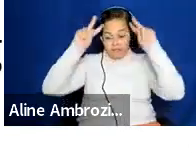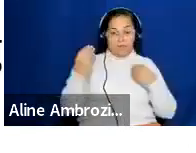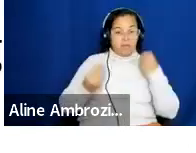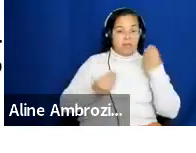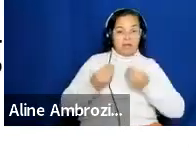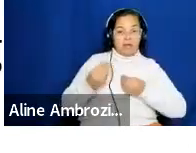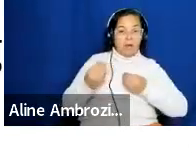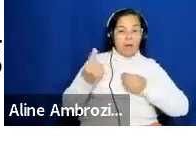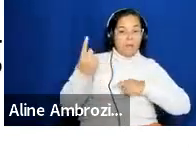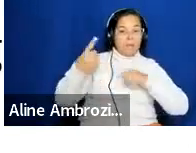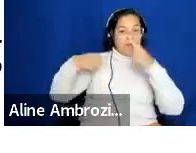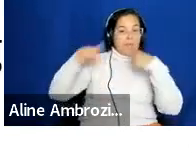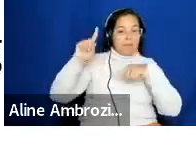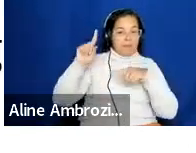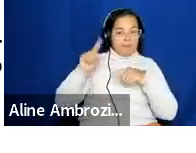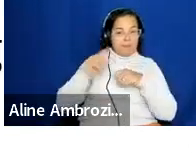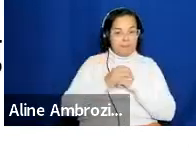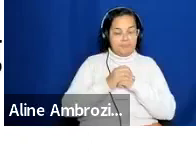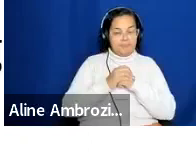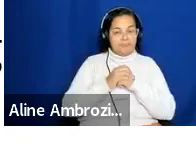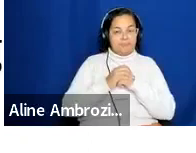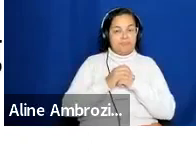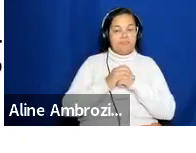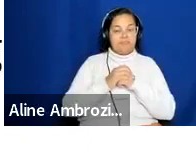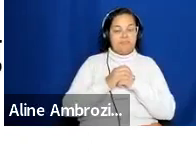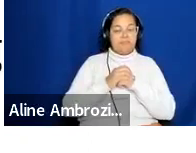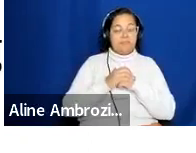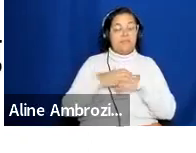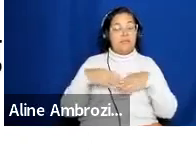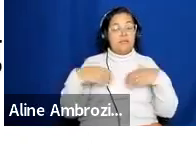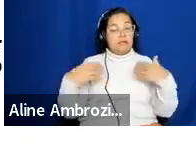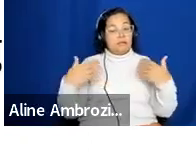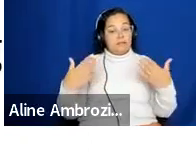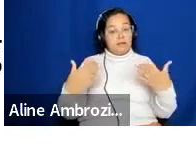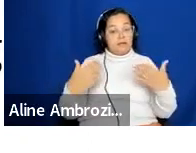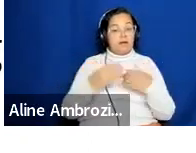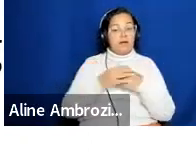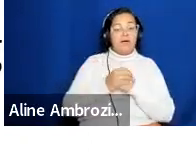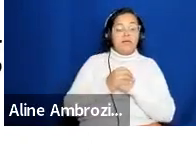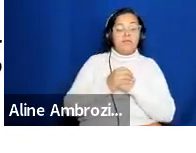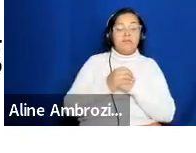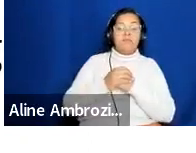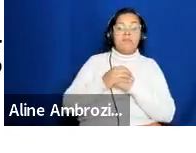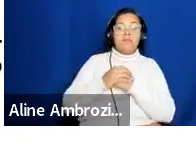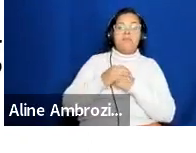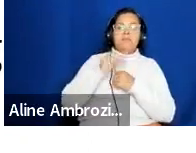And these authors say that Marx had obvious enough reasons for claiming scientific status